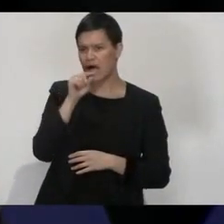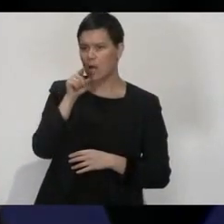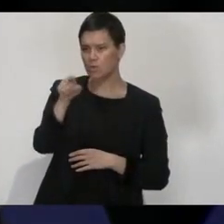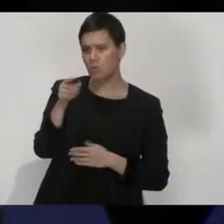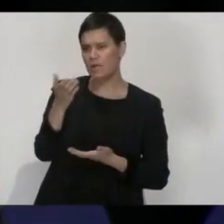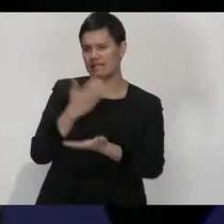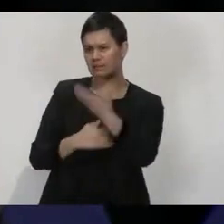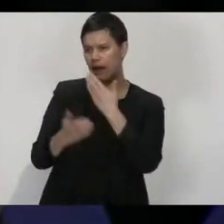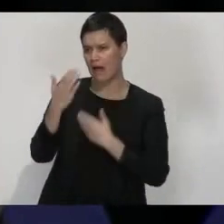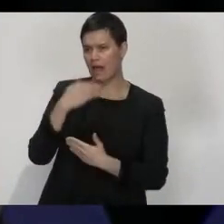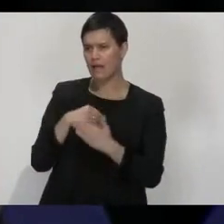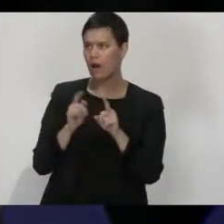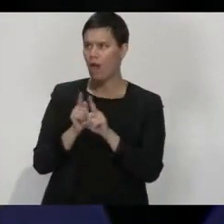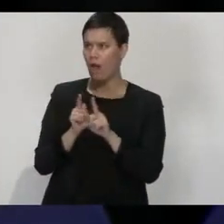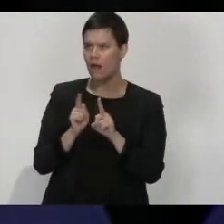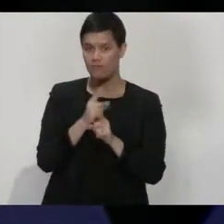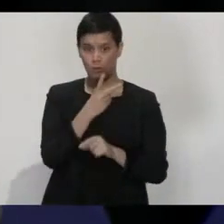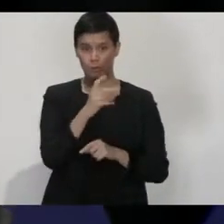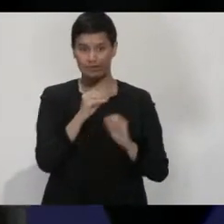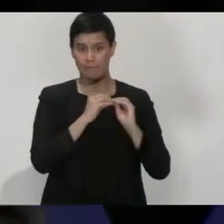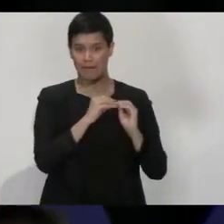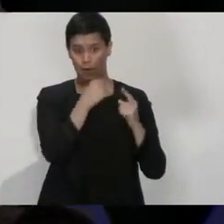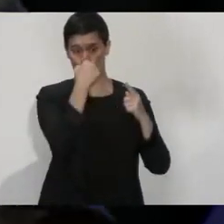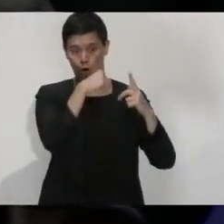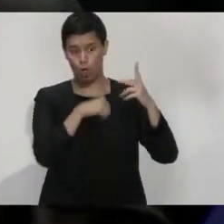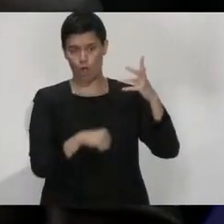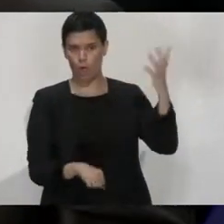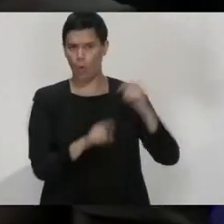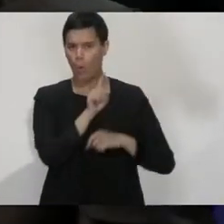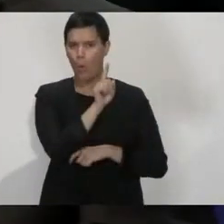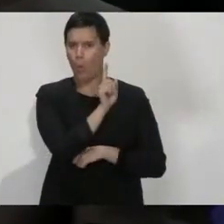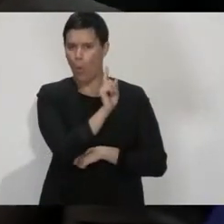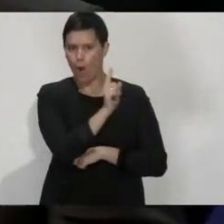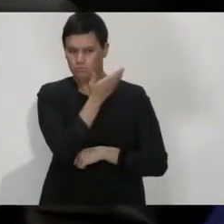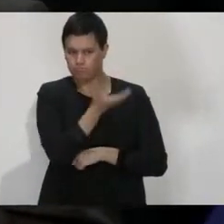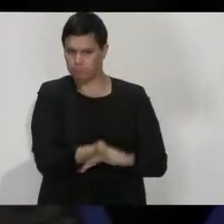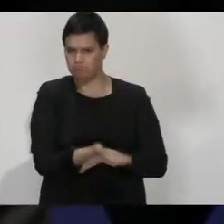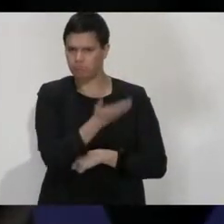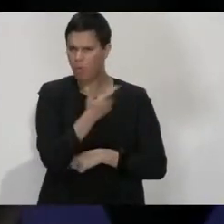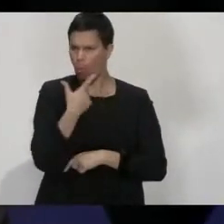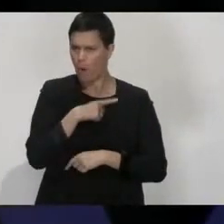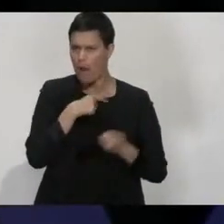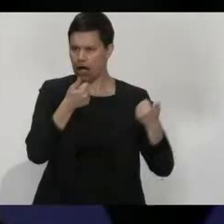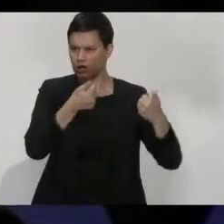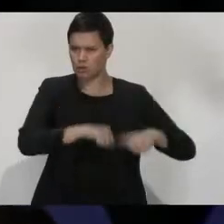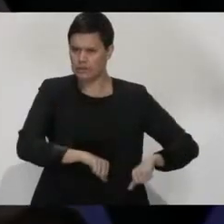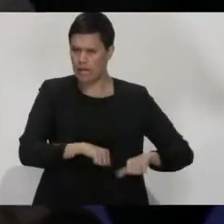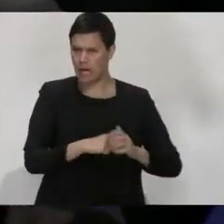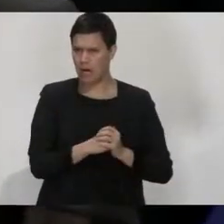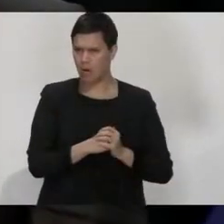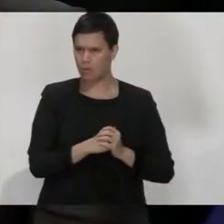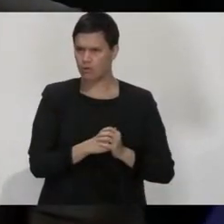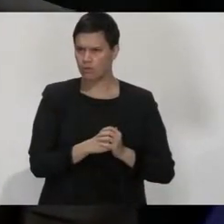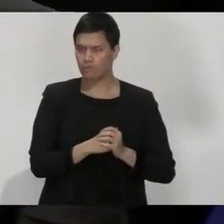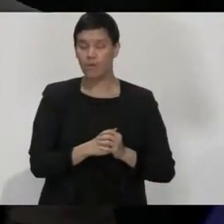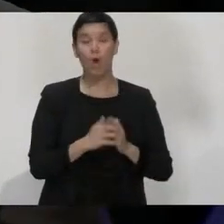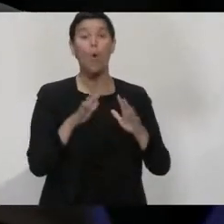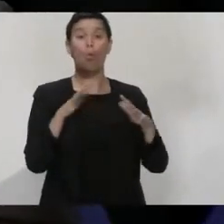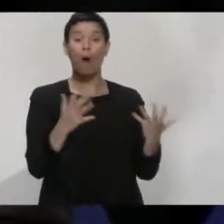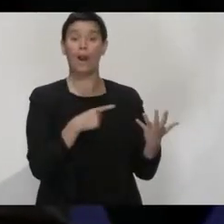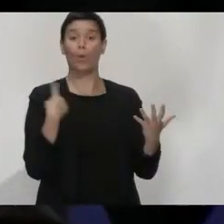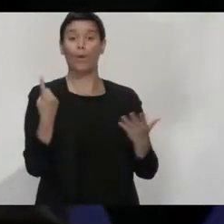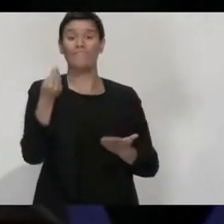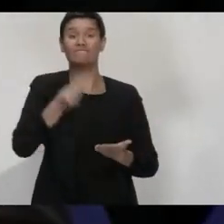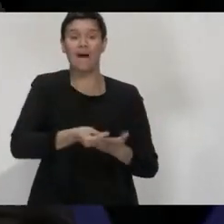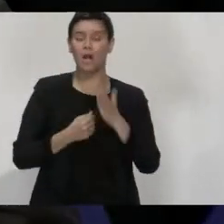indication around what sort of projects you shot down and why? Well, what we did fund to start with, I've seen